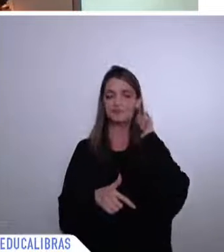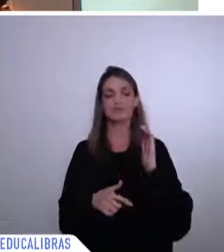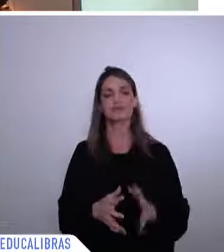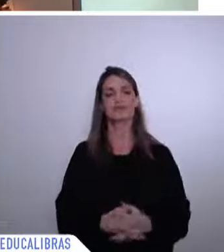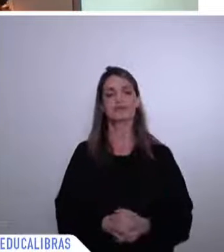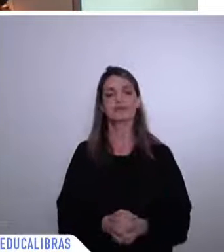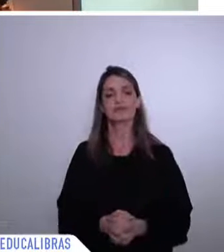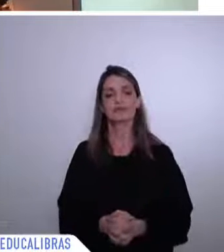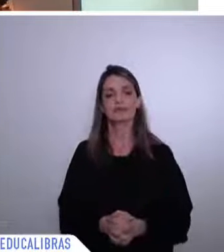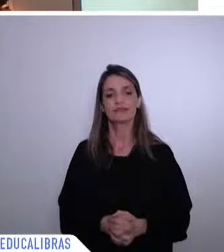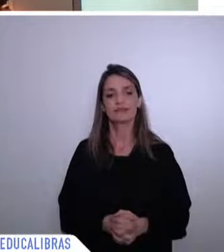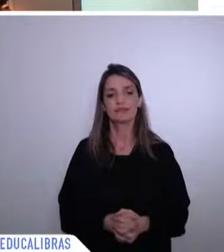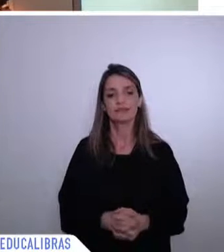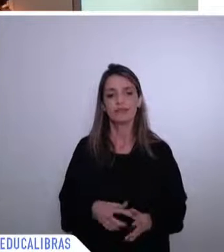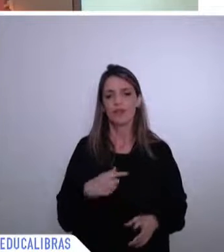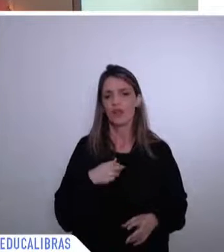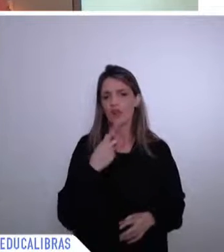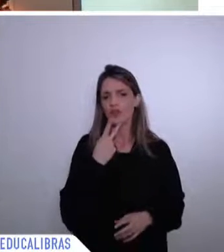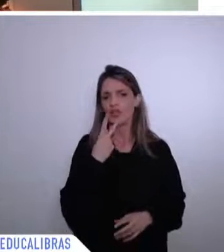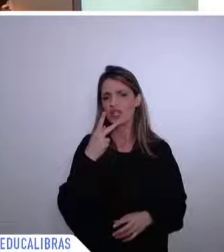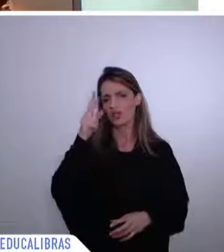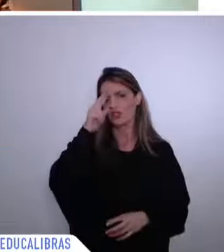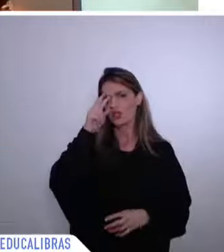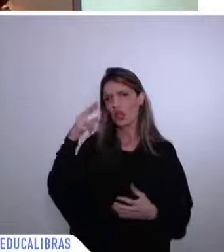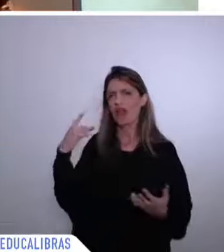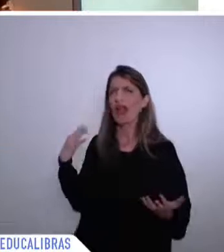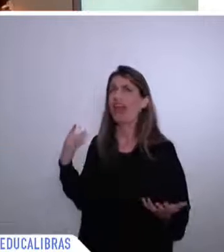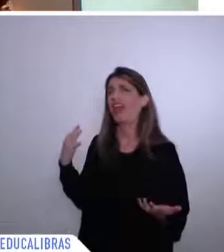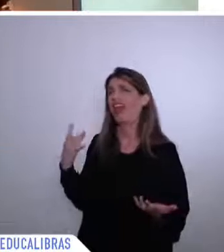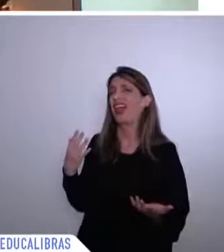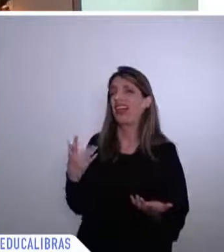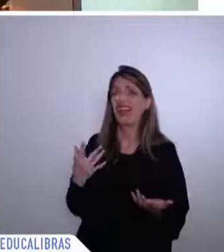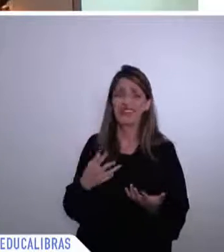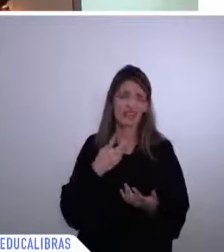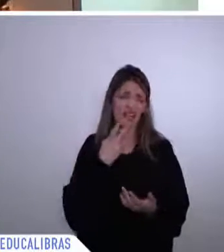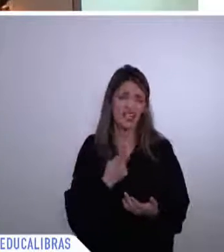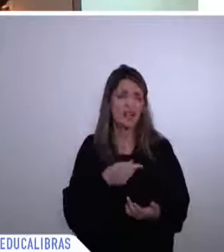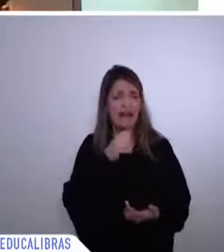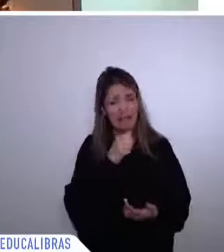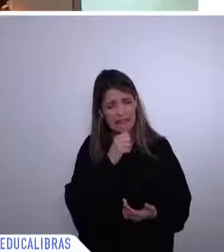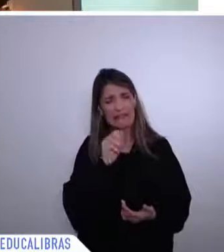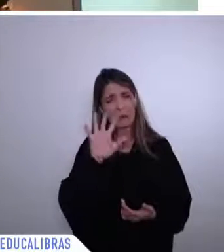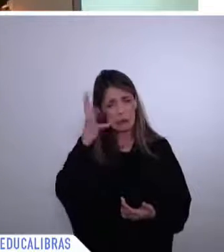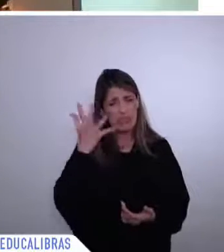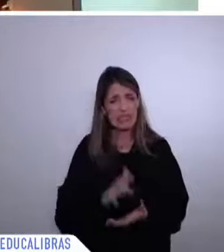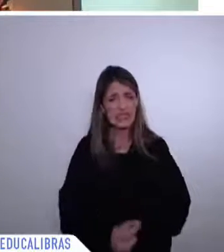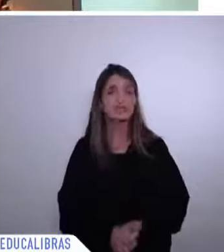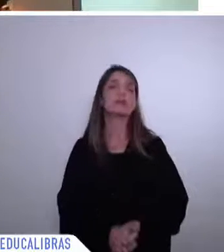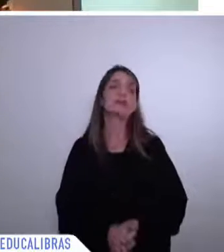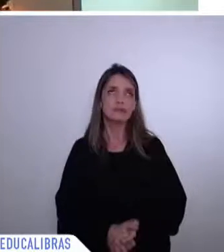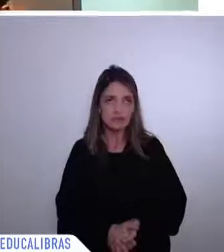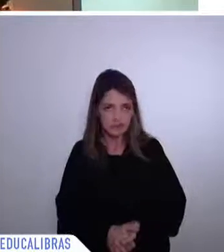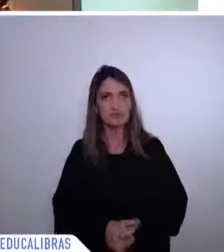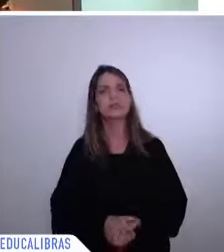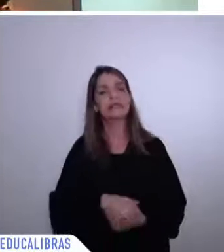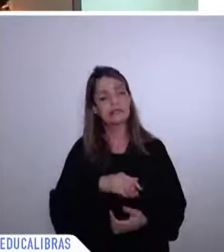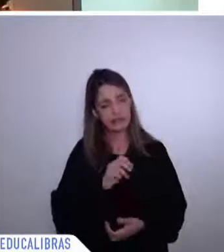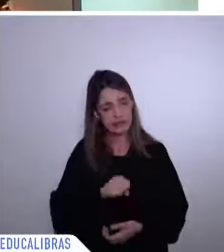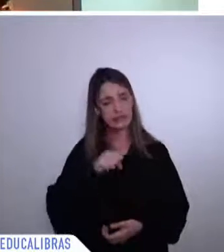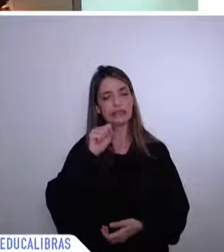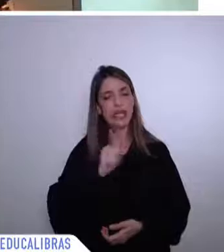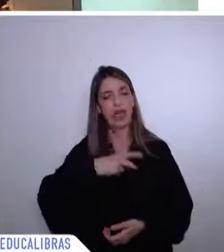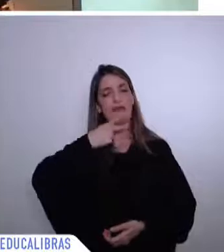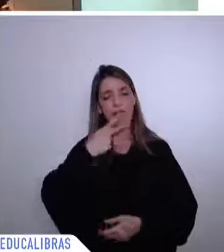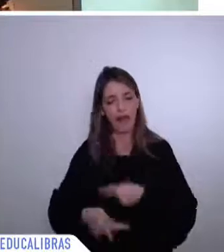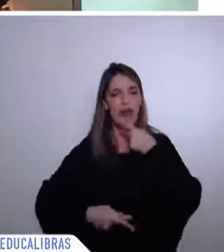labor environment. But why are you saying anything related to histories, Joana? The problem